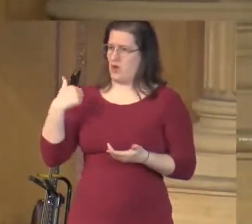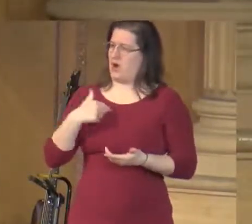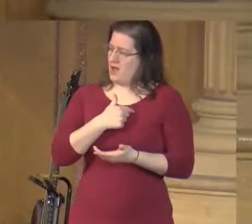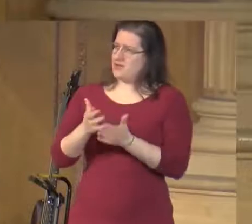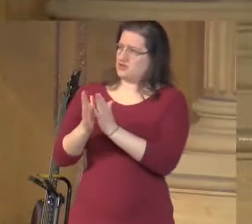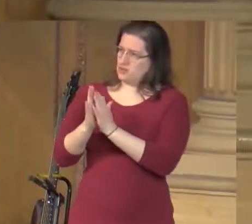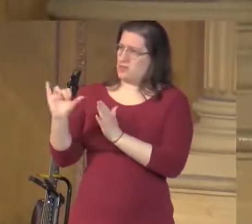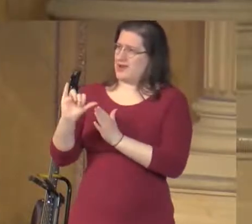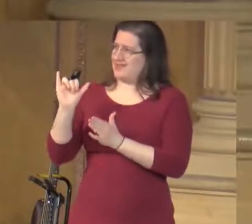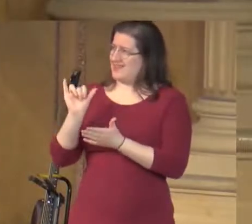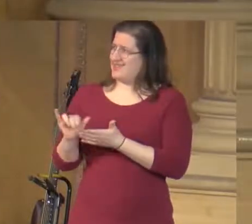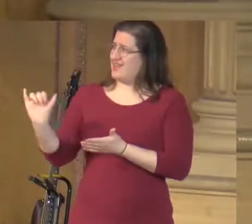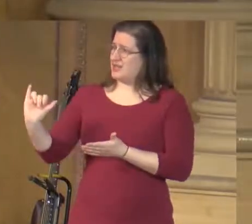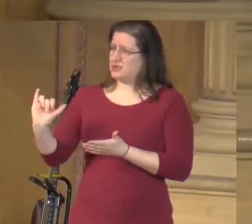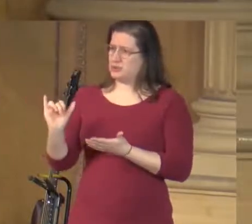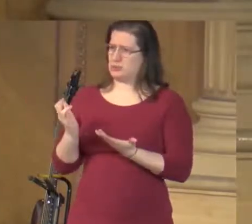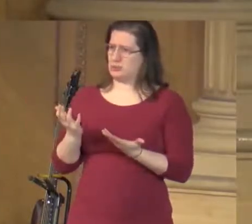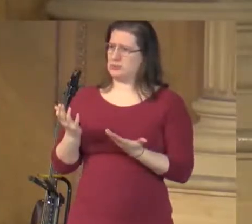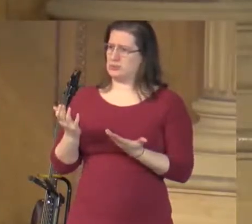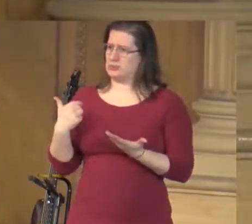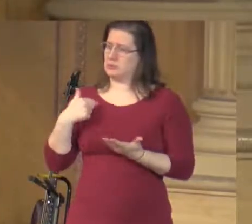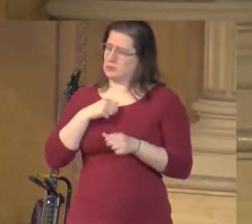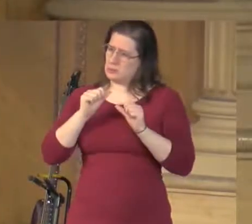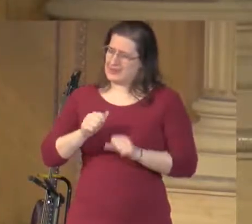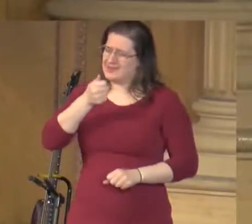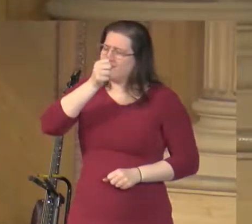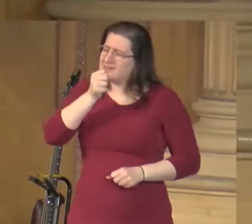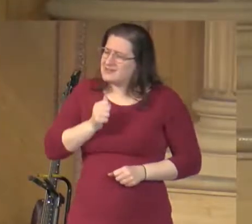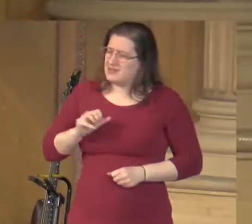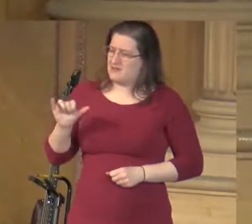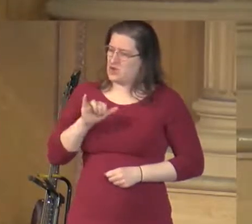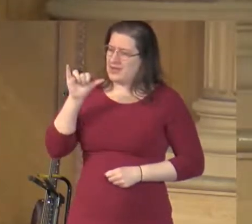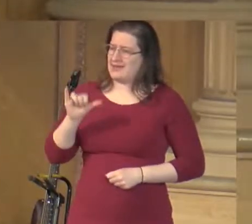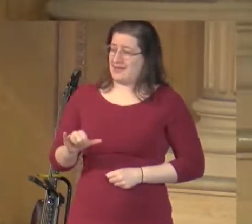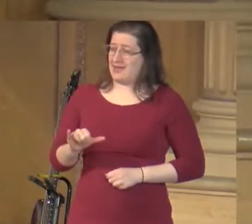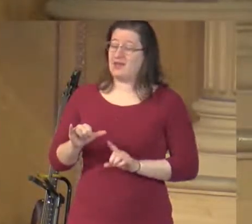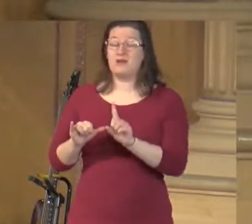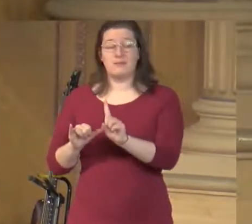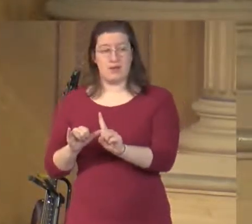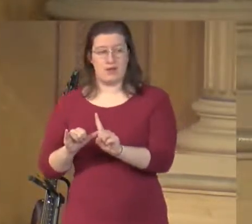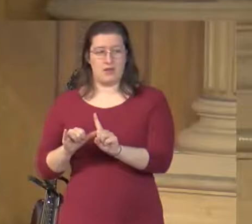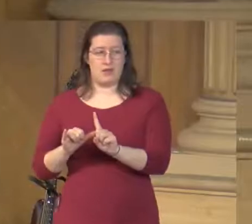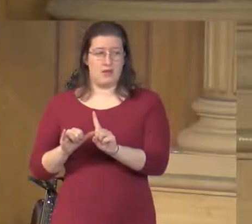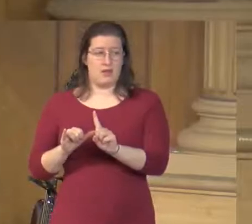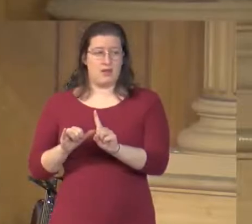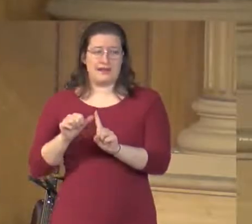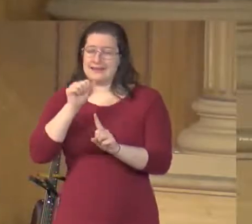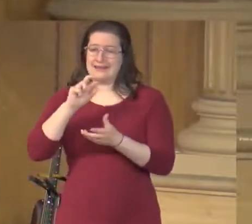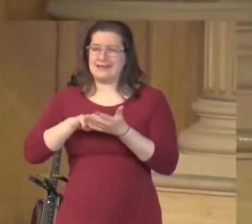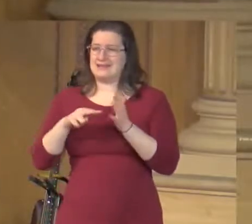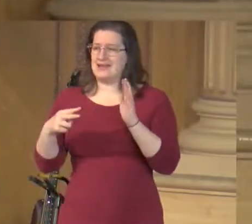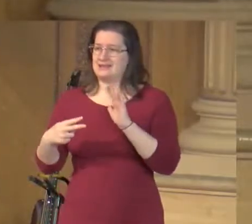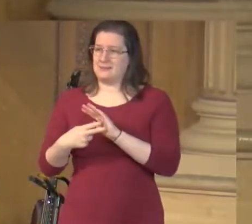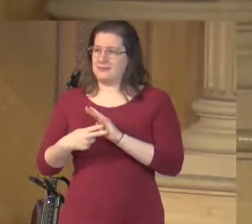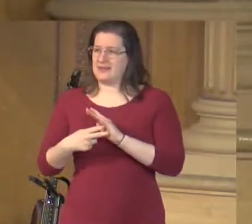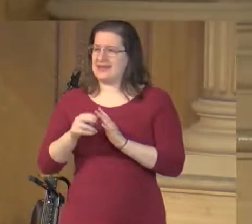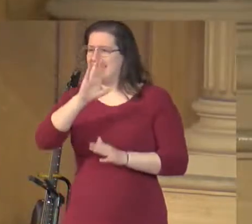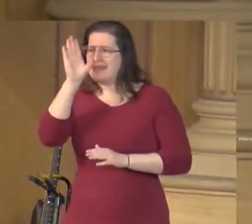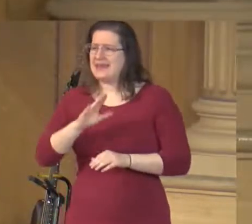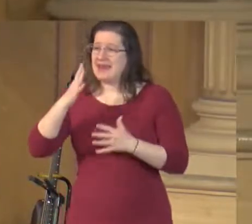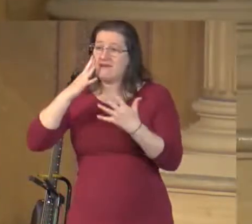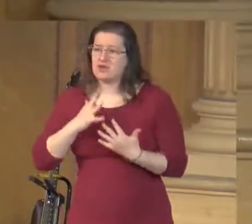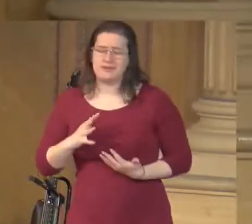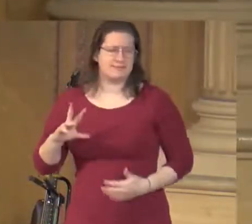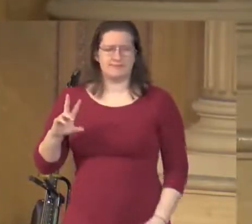to think like that and to suffer like that. So be careful about thinking, I shouldn't be sad because